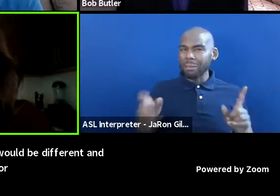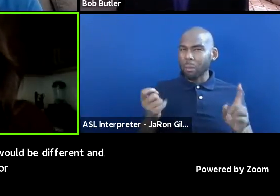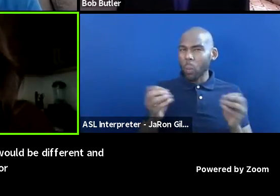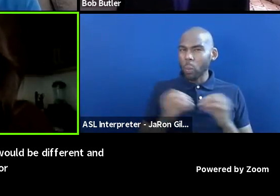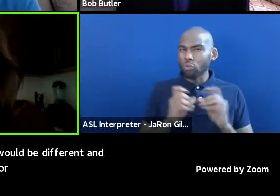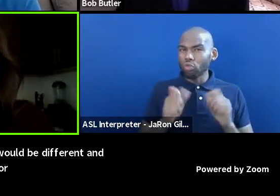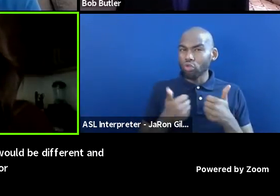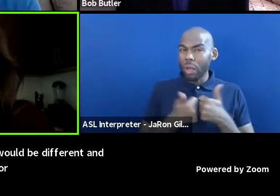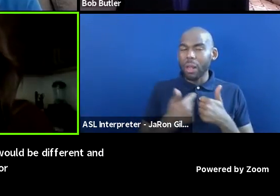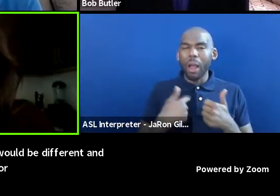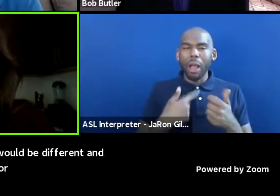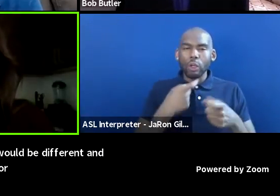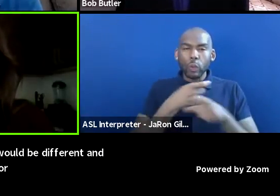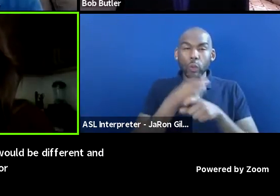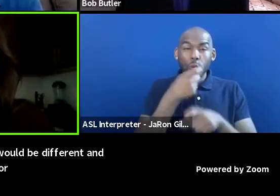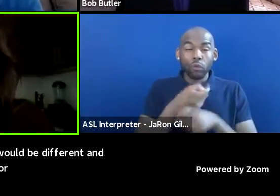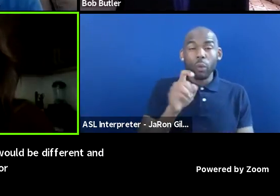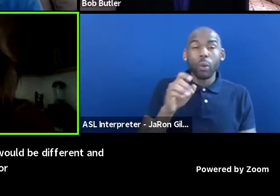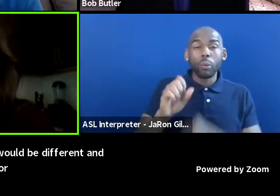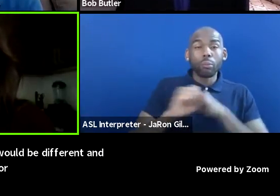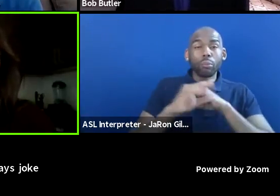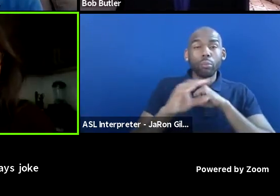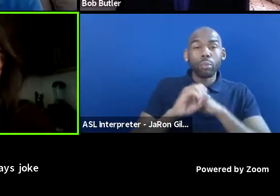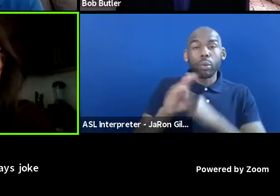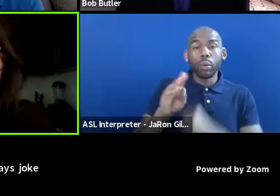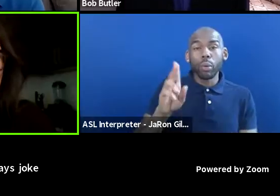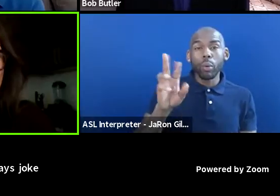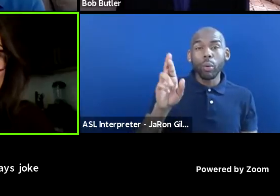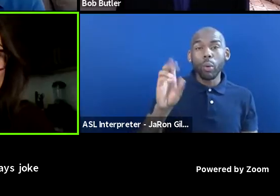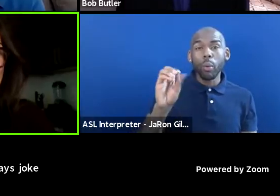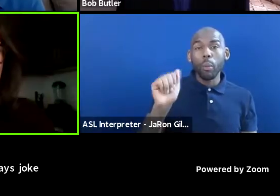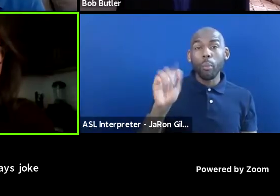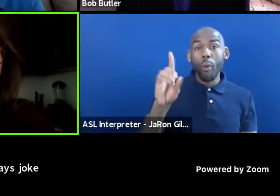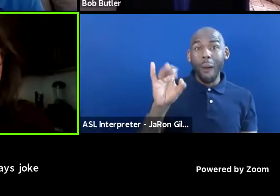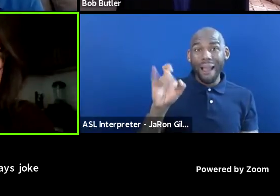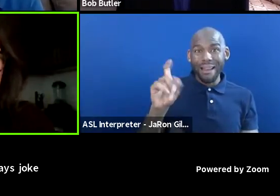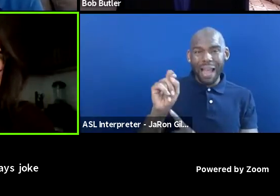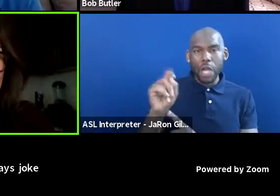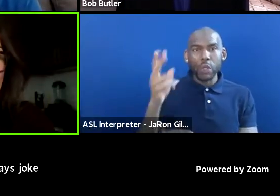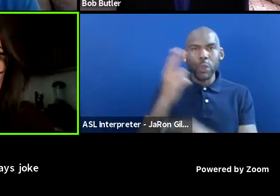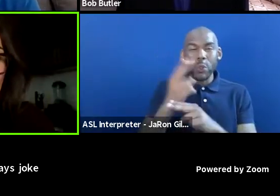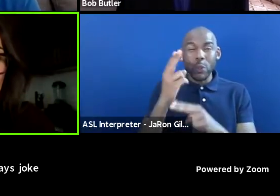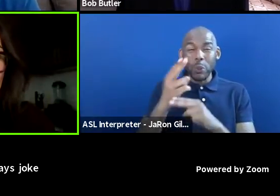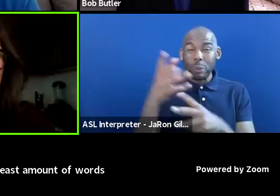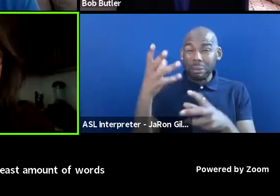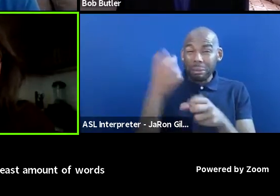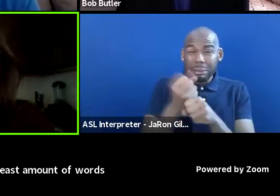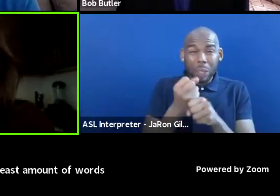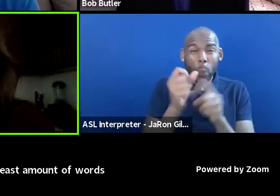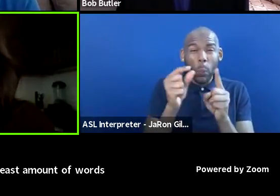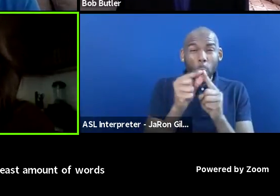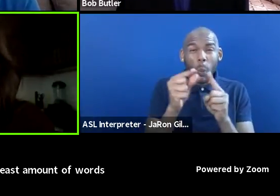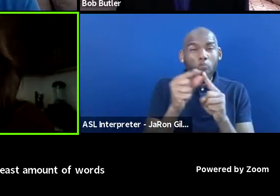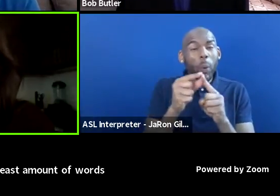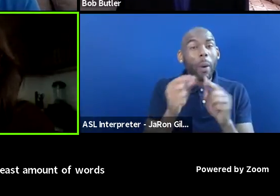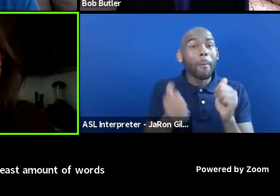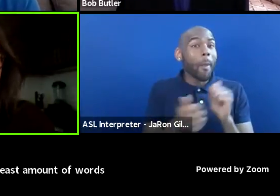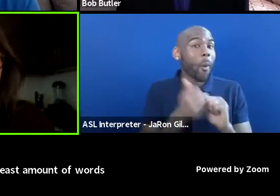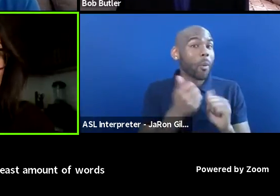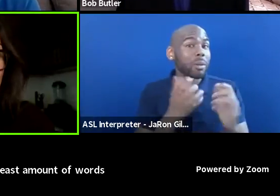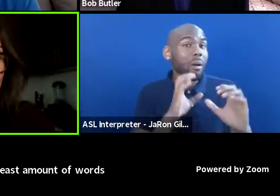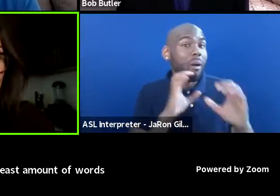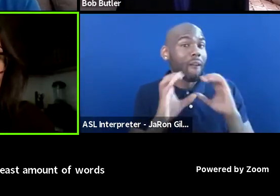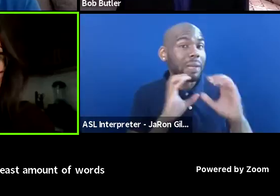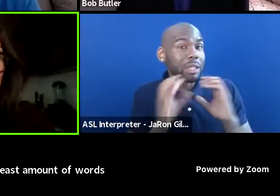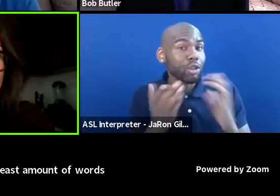in broadcast, it's like use the least amount of words, be the most conversational, write in a way that, like